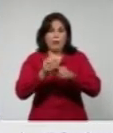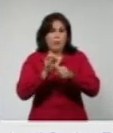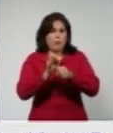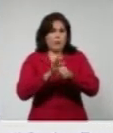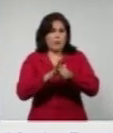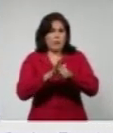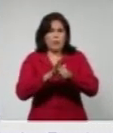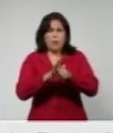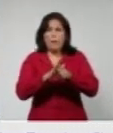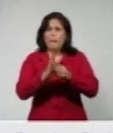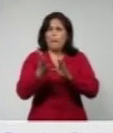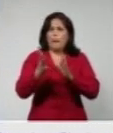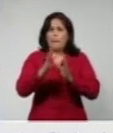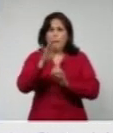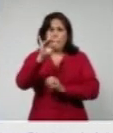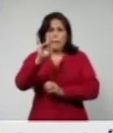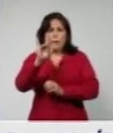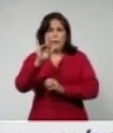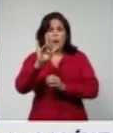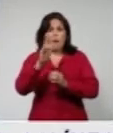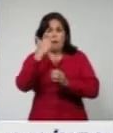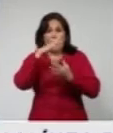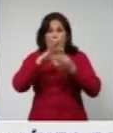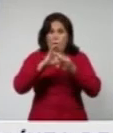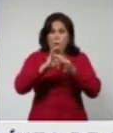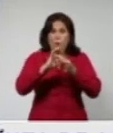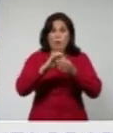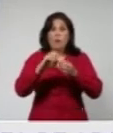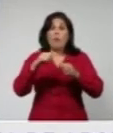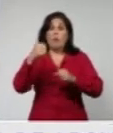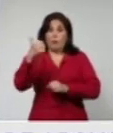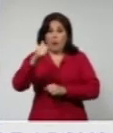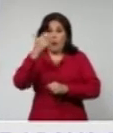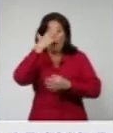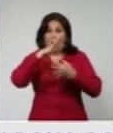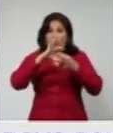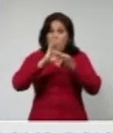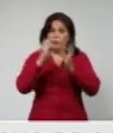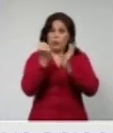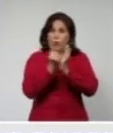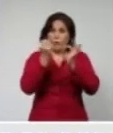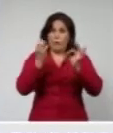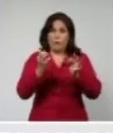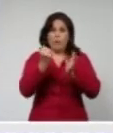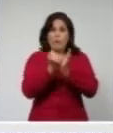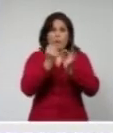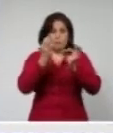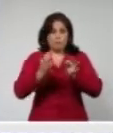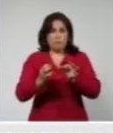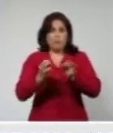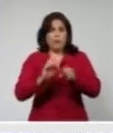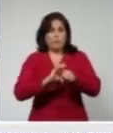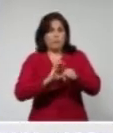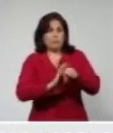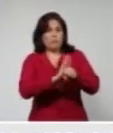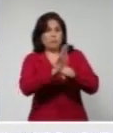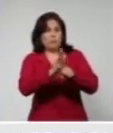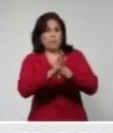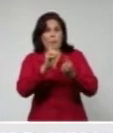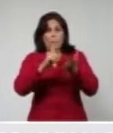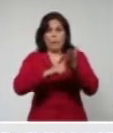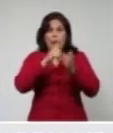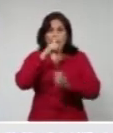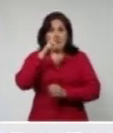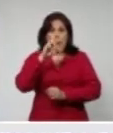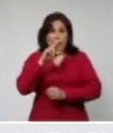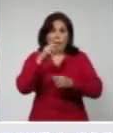tested positive for COVID-19 on the 10th. As I mentioned, the patient